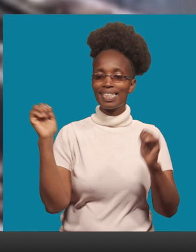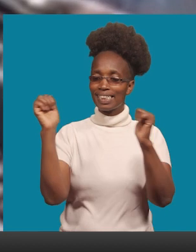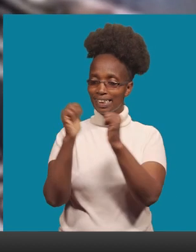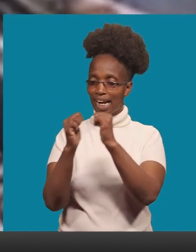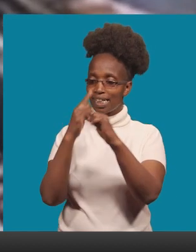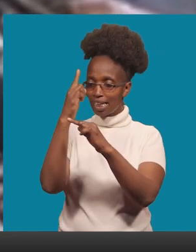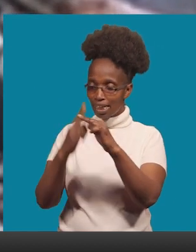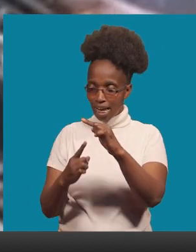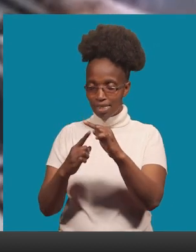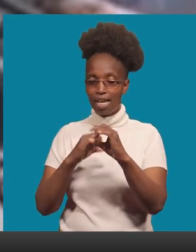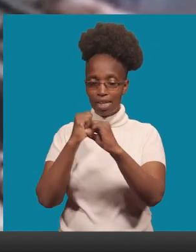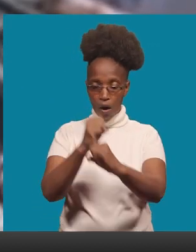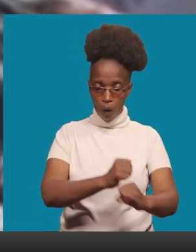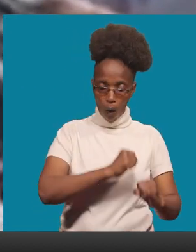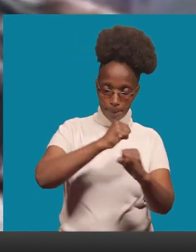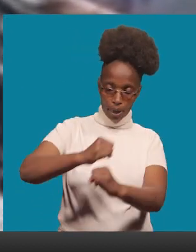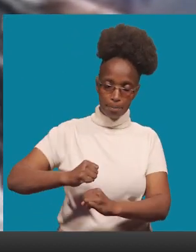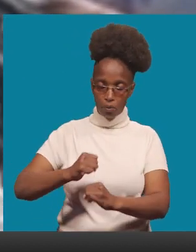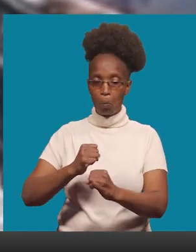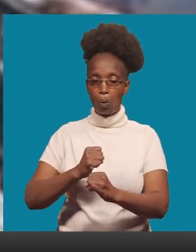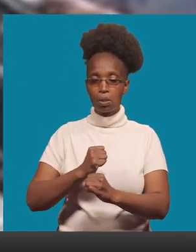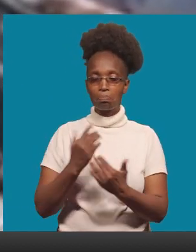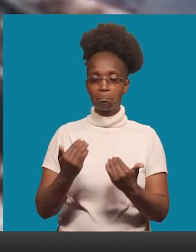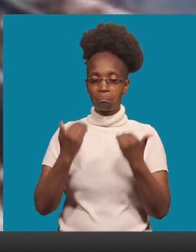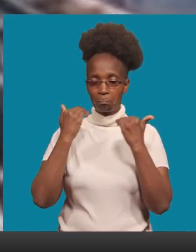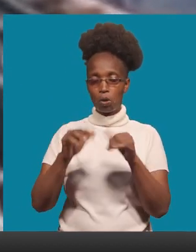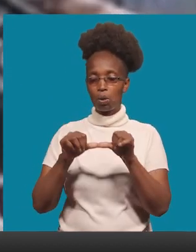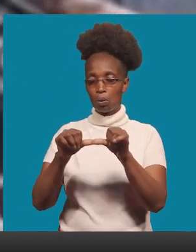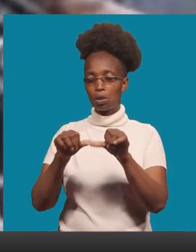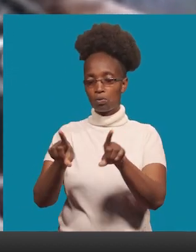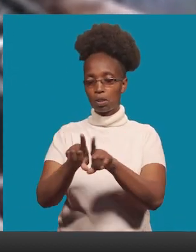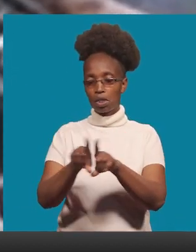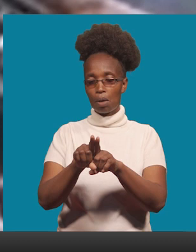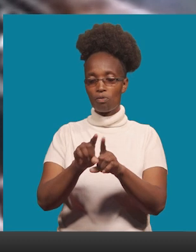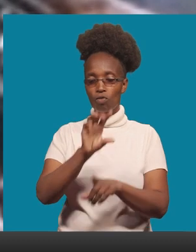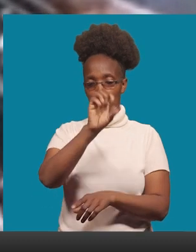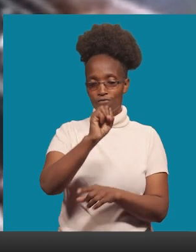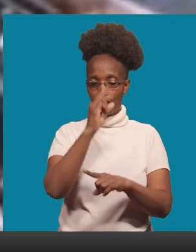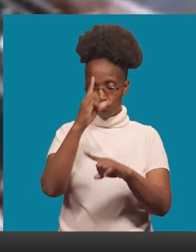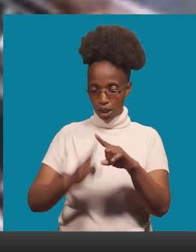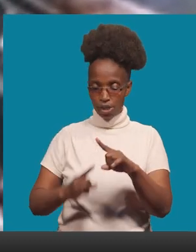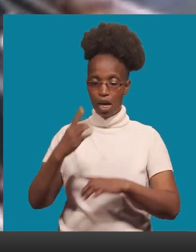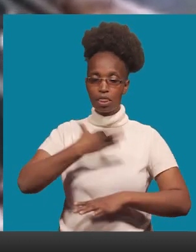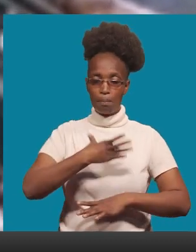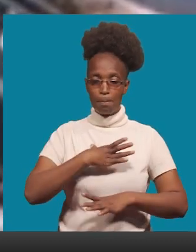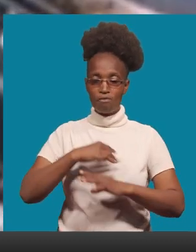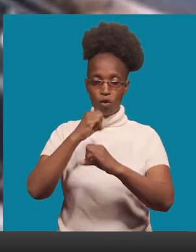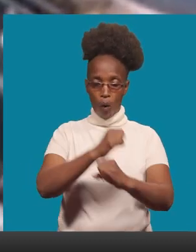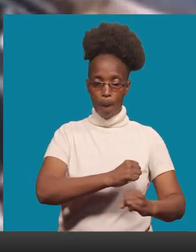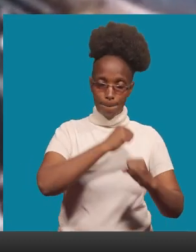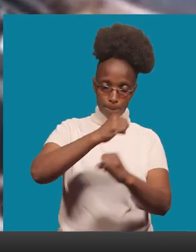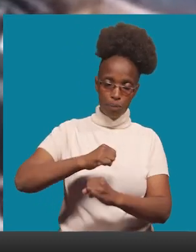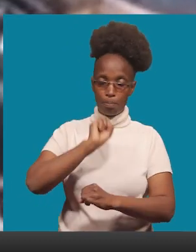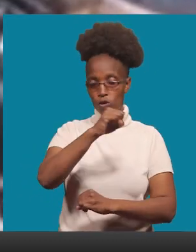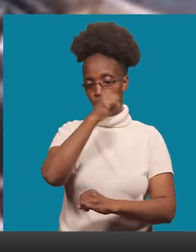And the 10 years where Homa Bay was in ICU, it will continue for another 5 years. And the people of Homa